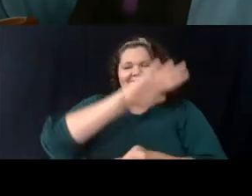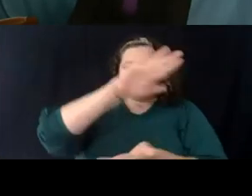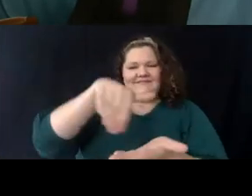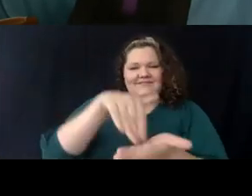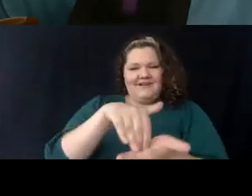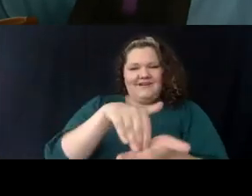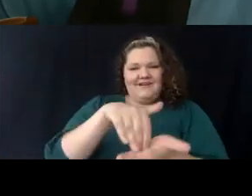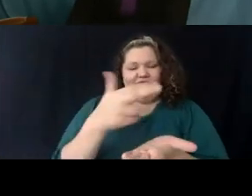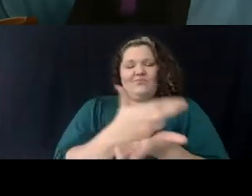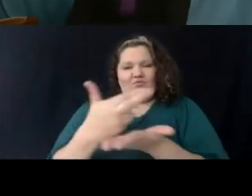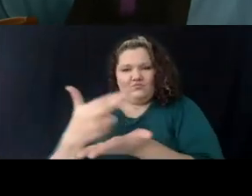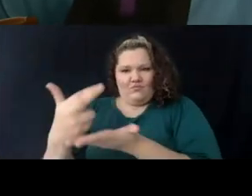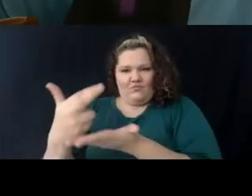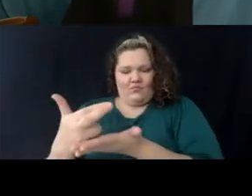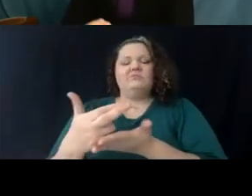www.